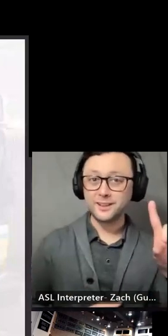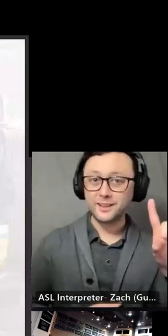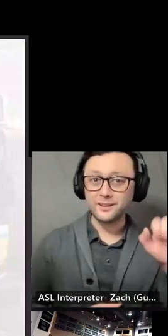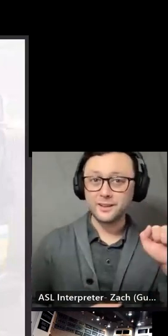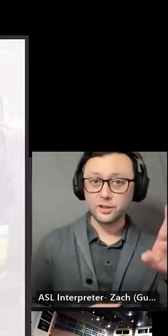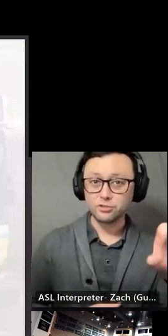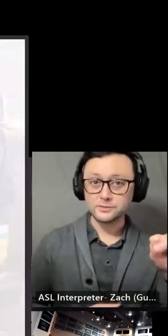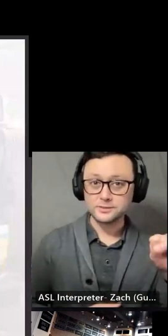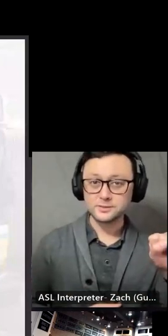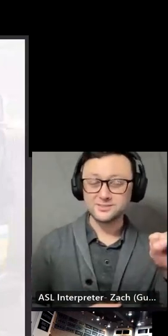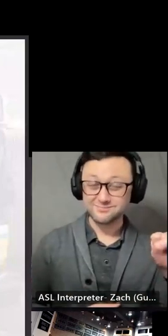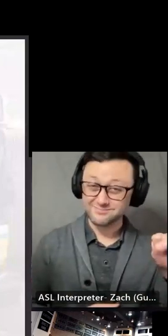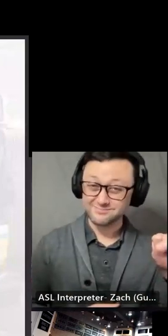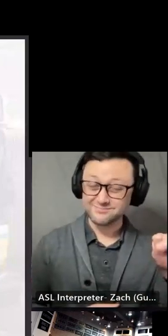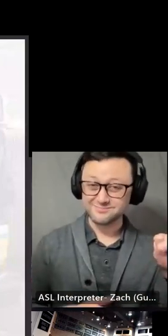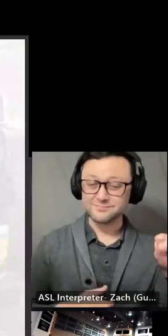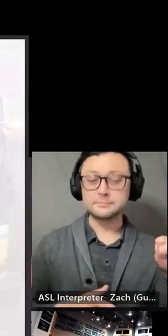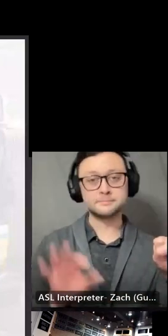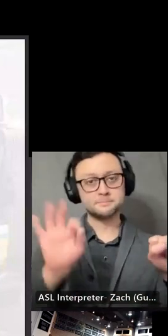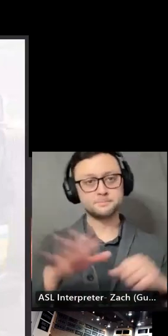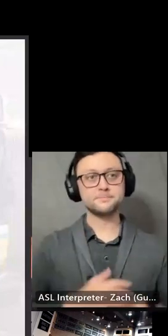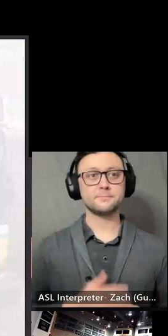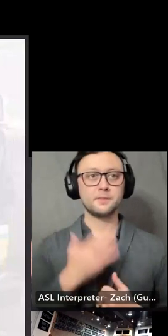as we are concerned. Thank you.